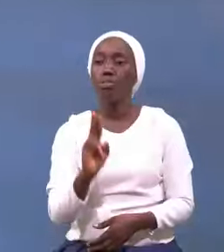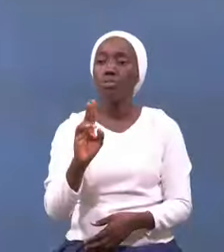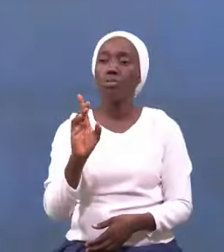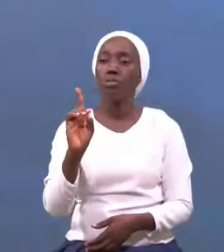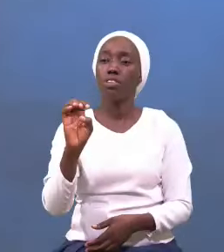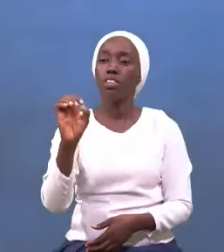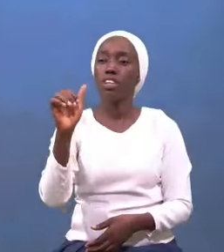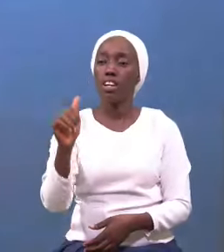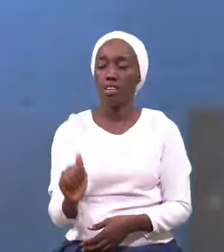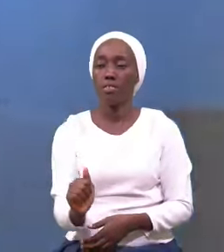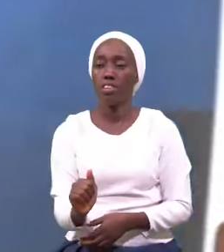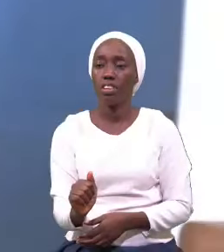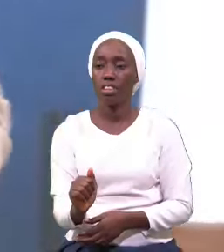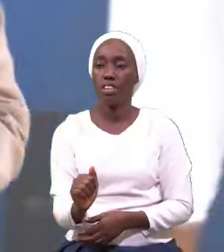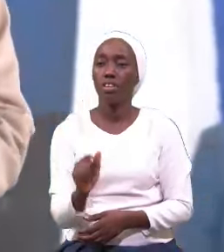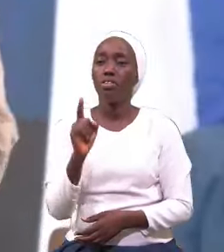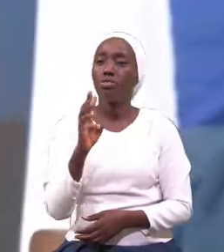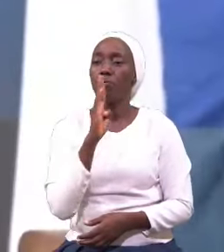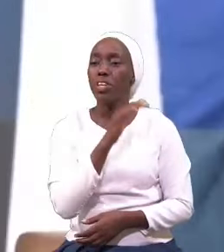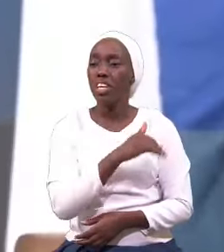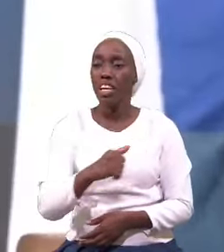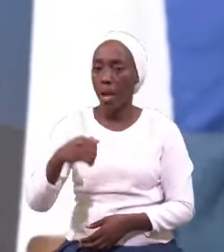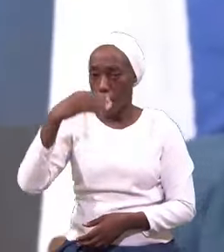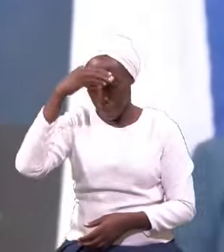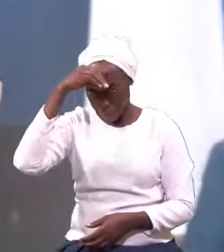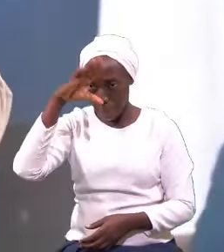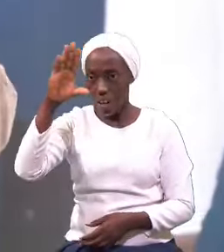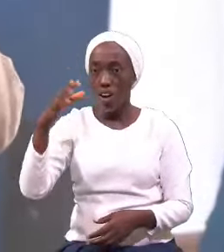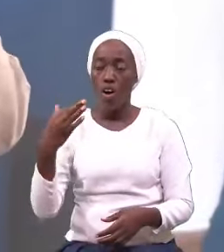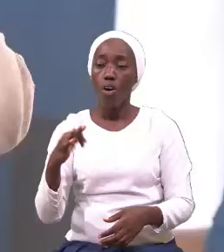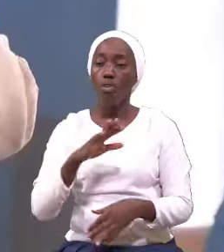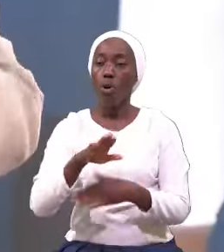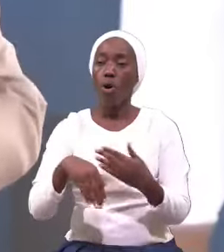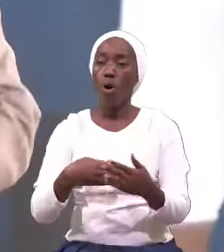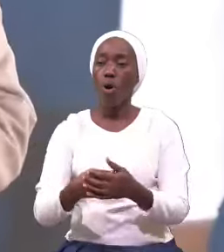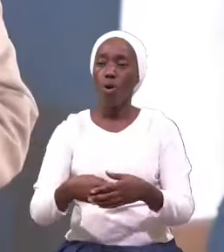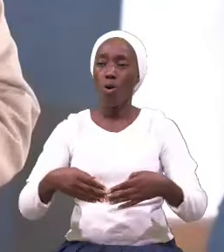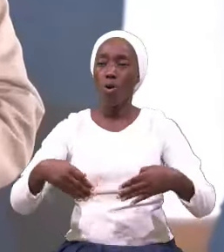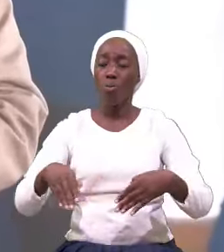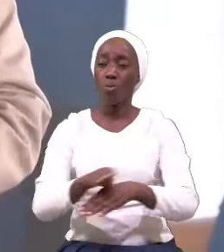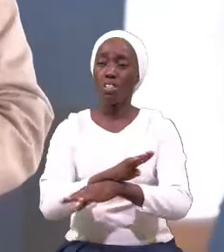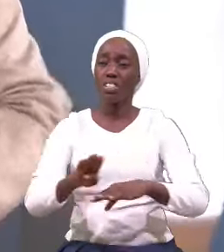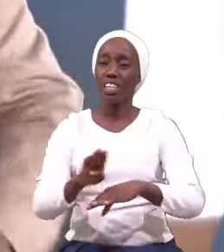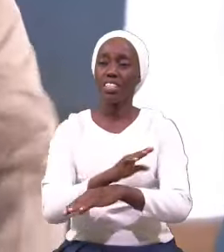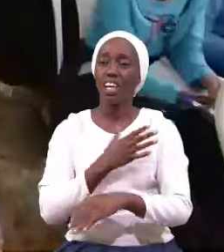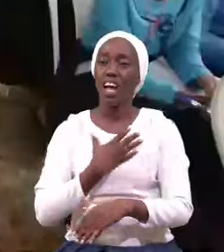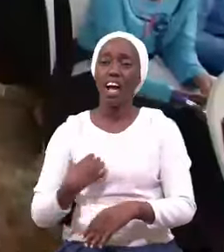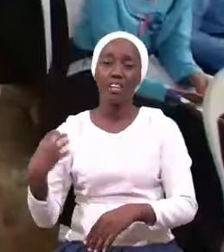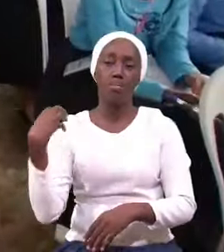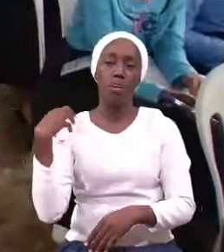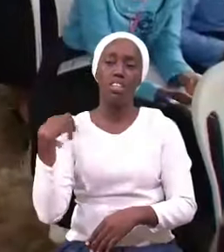You see, you'll be a man of all trade and master of everything.